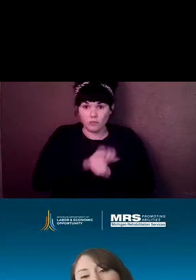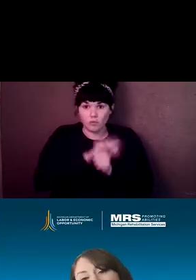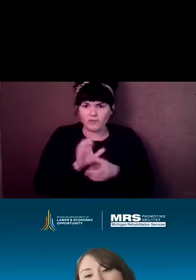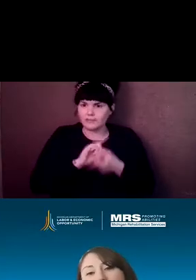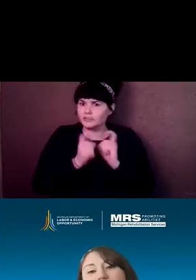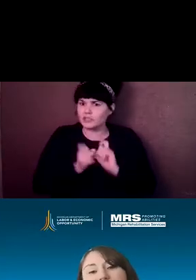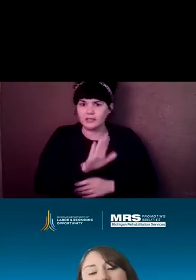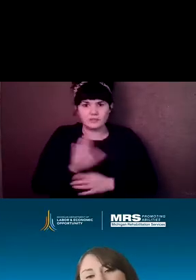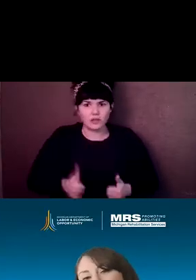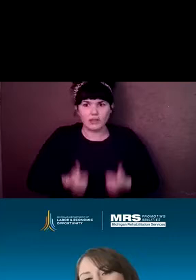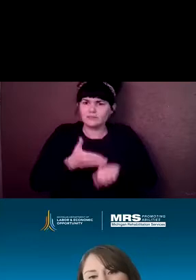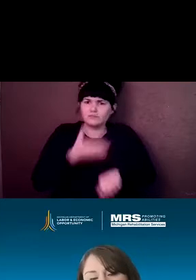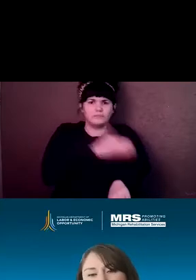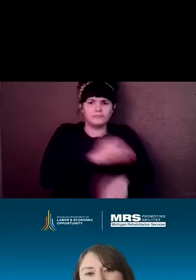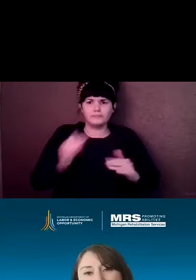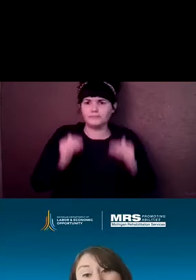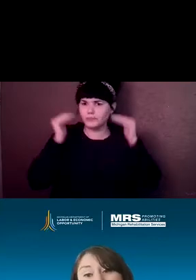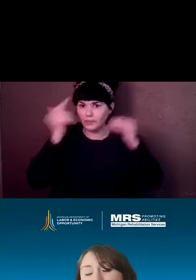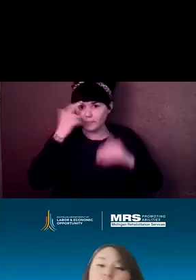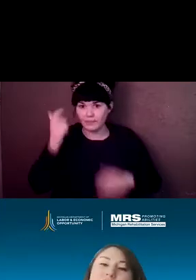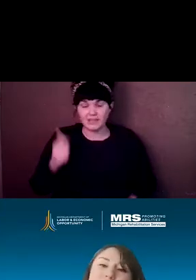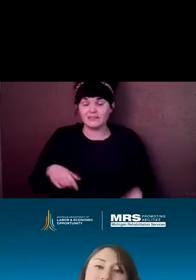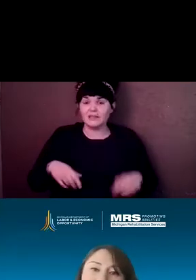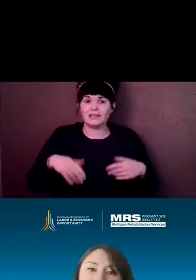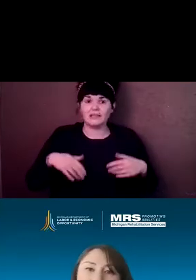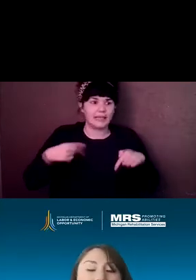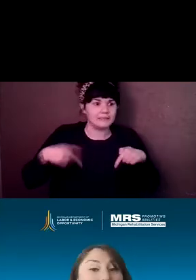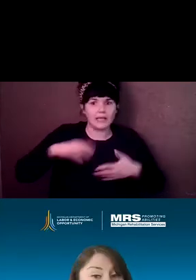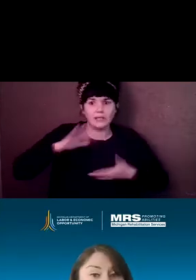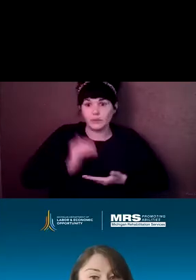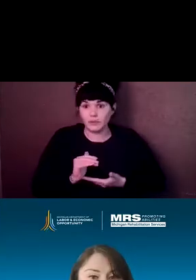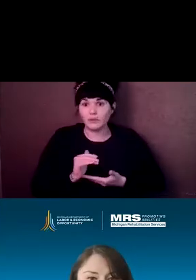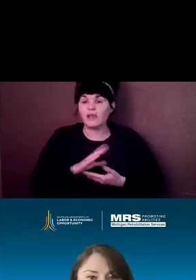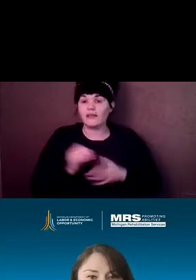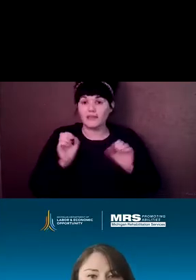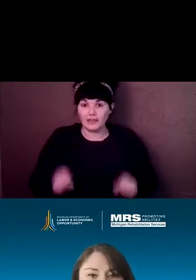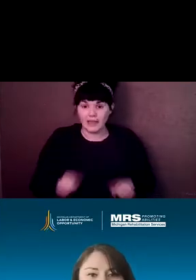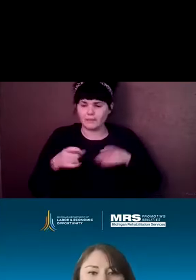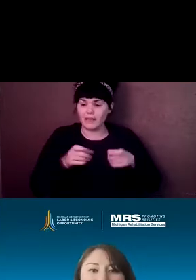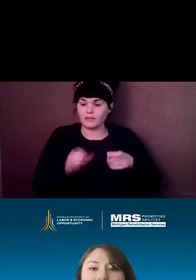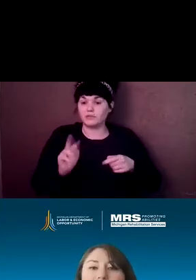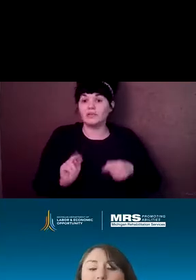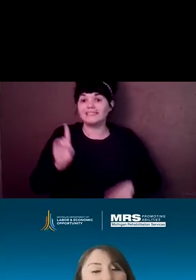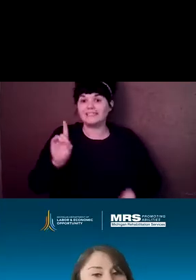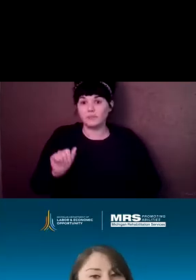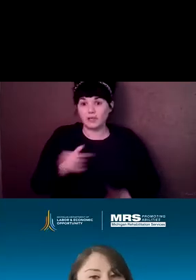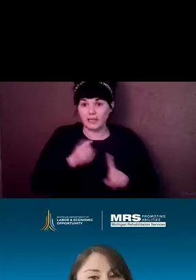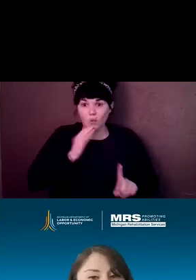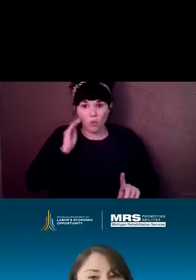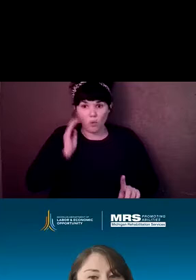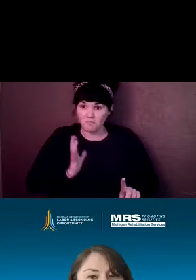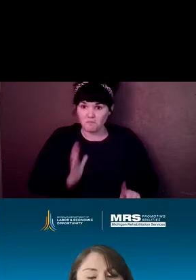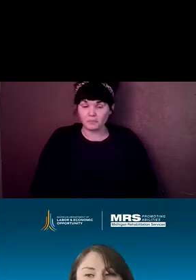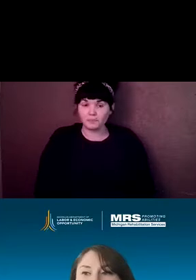and they have an increased ability to manage their disability at home. More possibilities